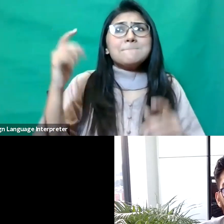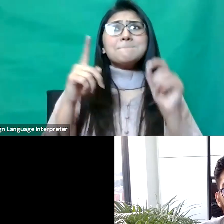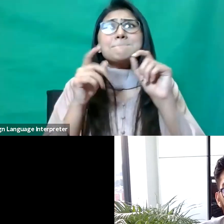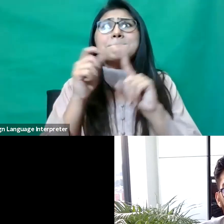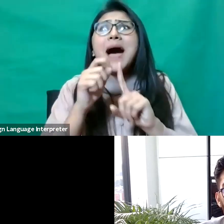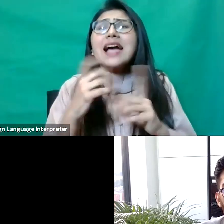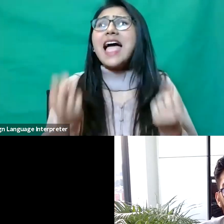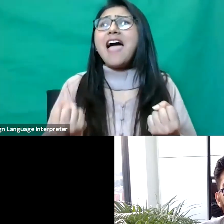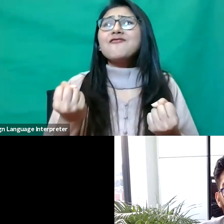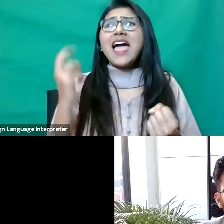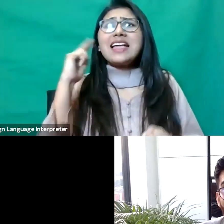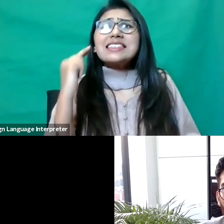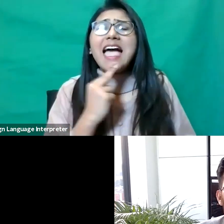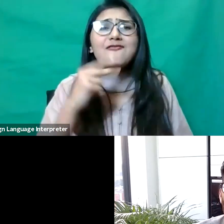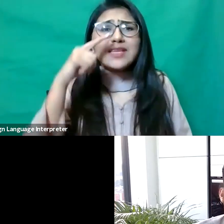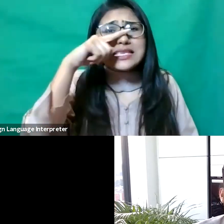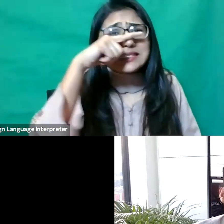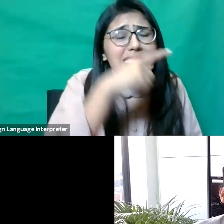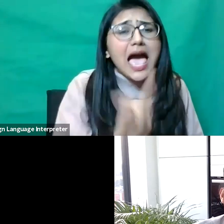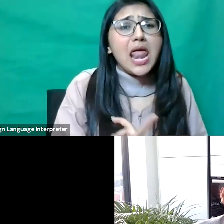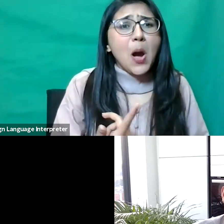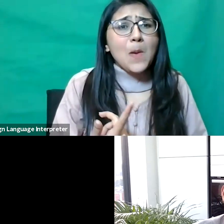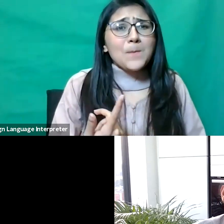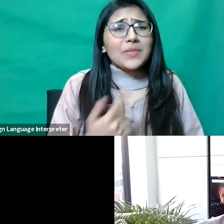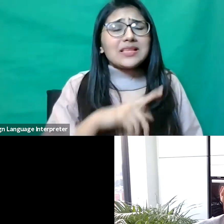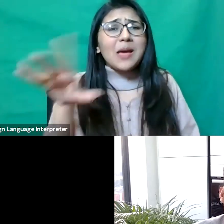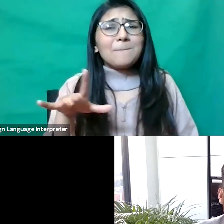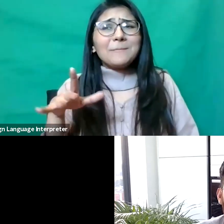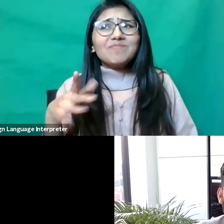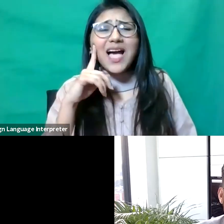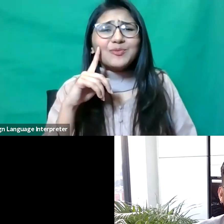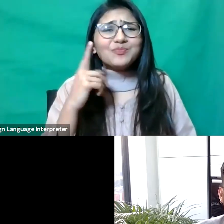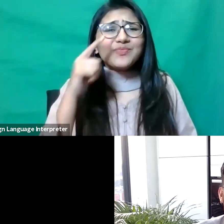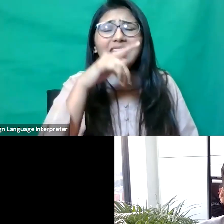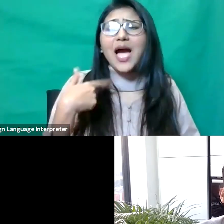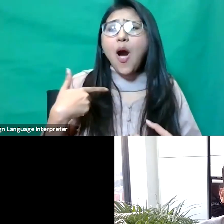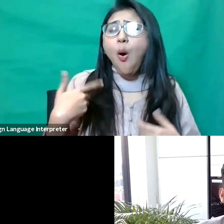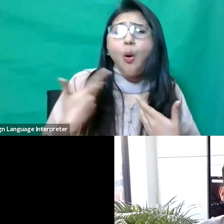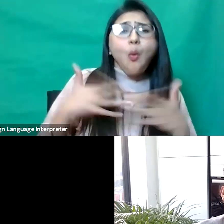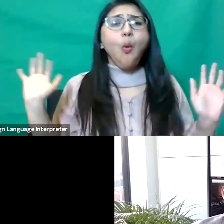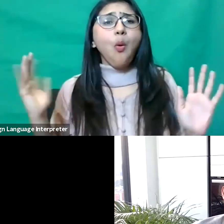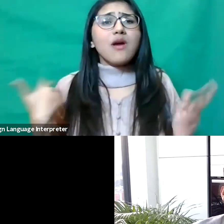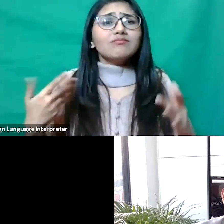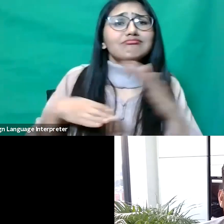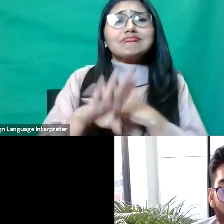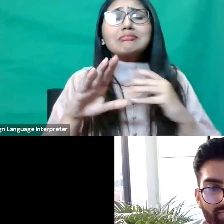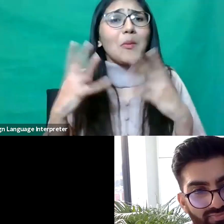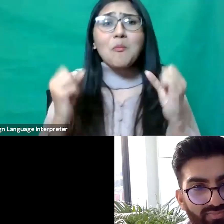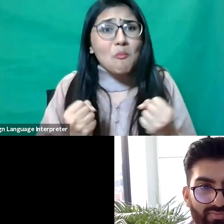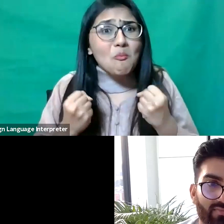of shame behind it, a lot of embarrassment. Oh my God. Like instantly, if you were to come down